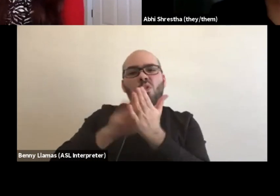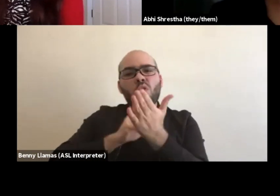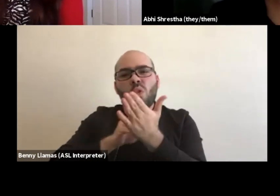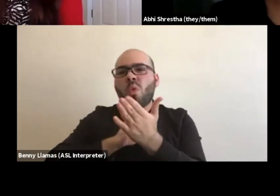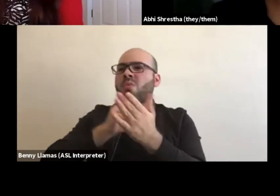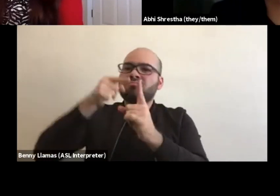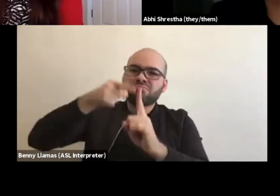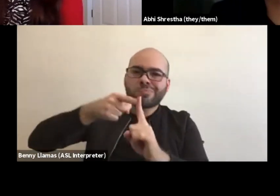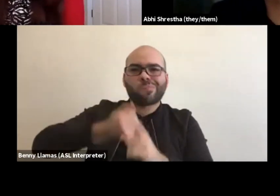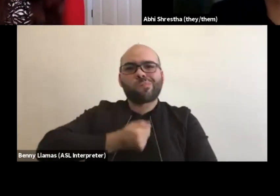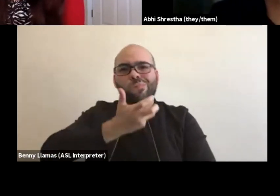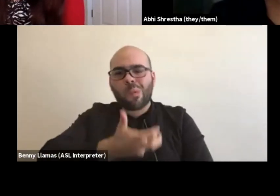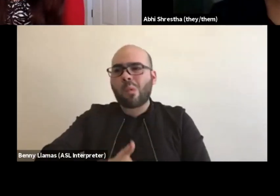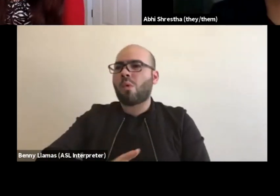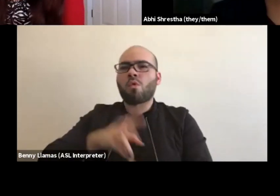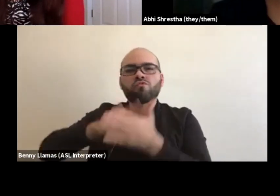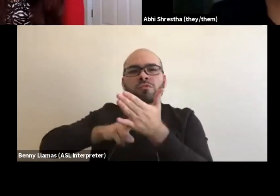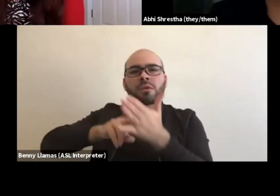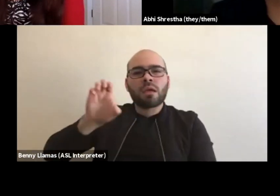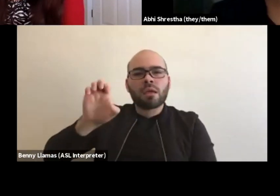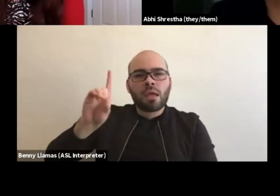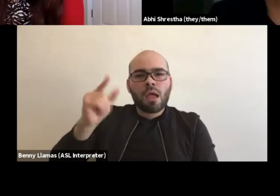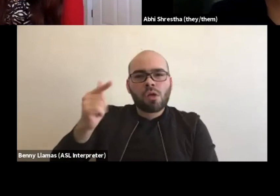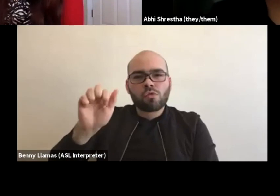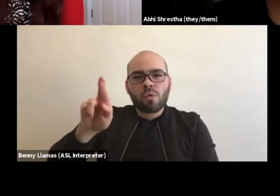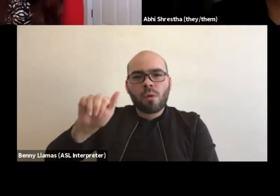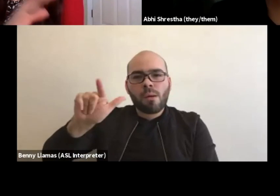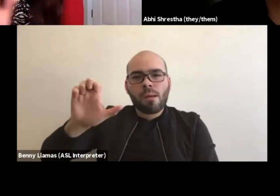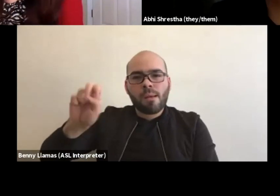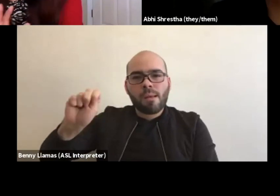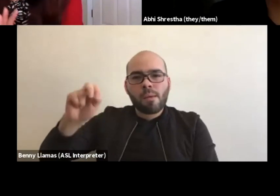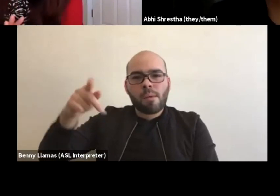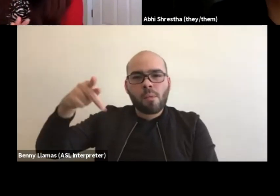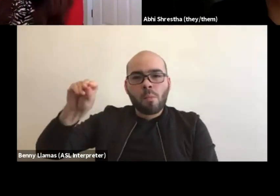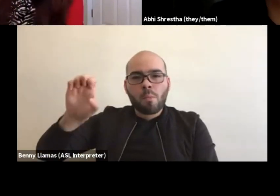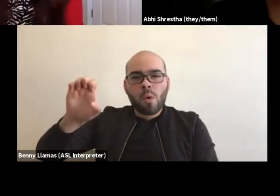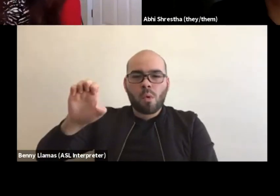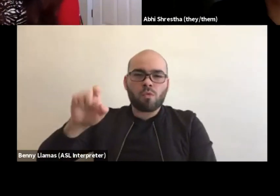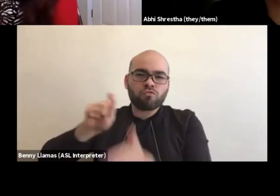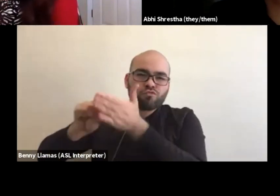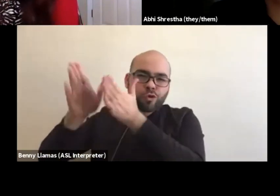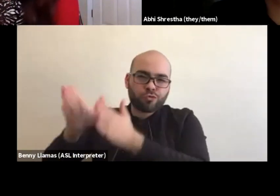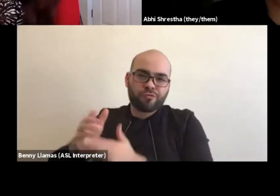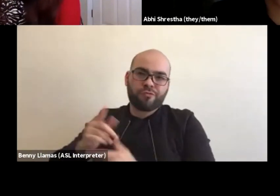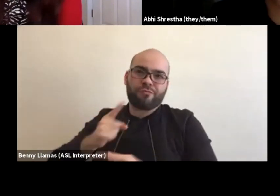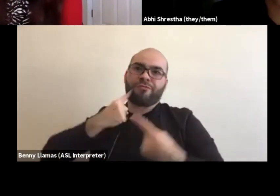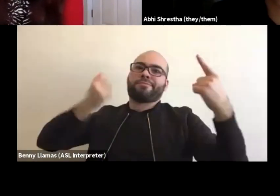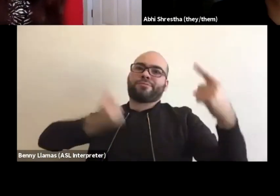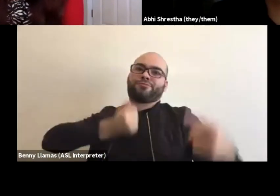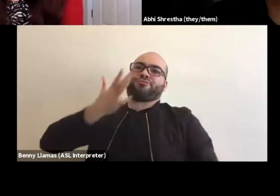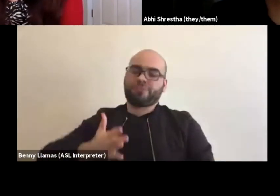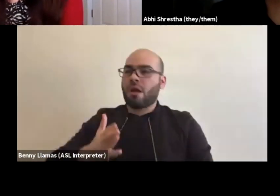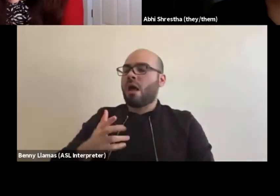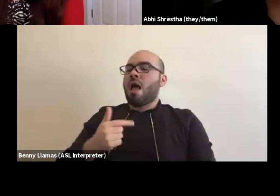and we were reading Edgar Allan Poe, and I don't know what happened. I was just enchanted. And I decided then that I was